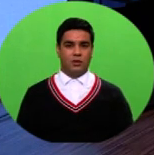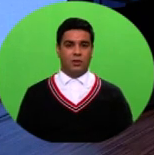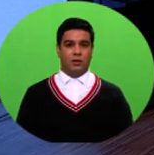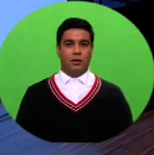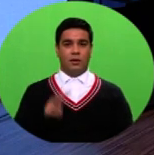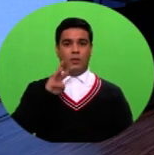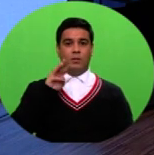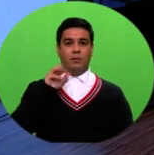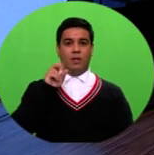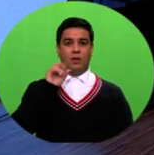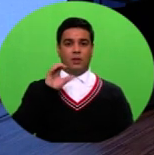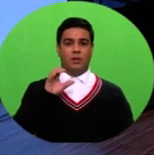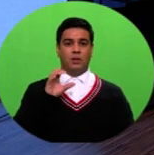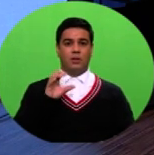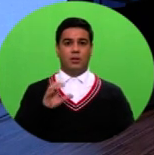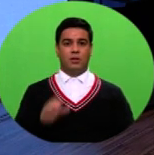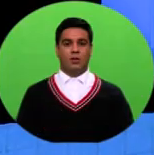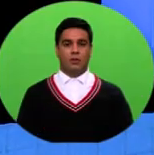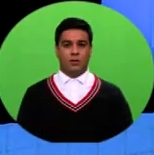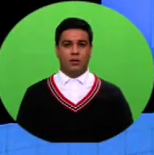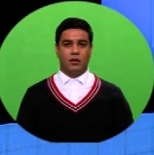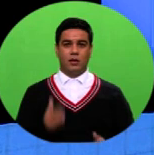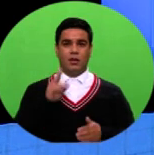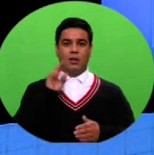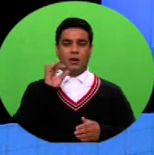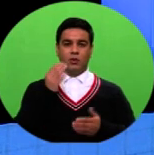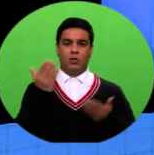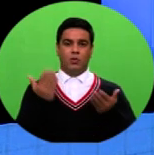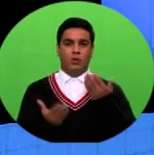asosi. Maket karton yoki